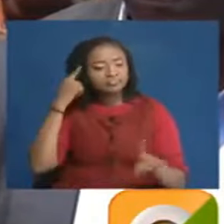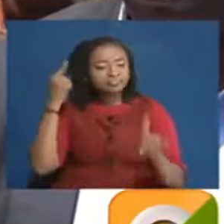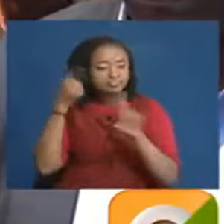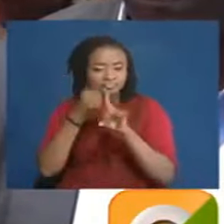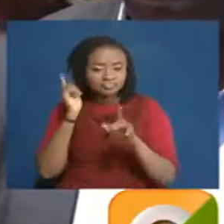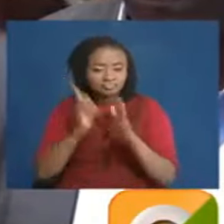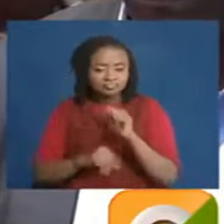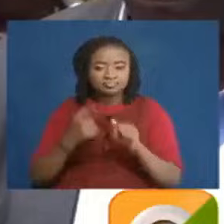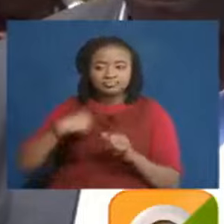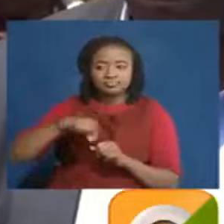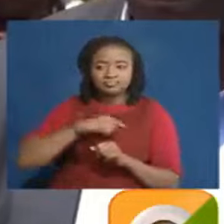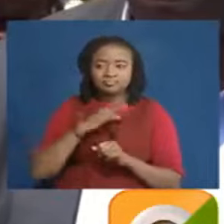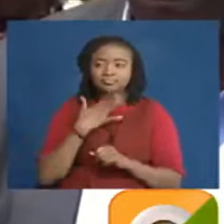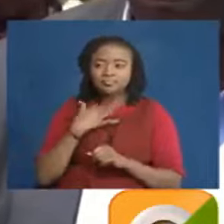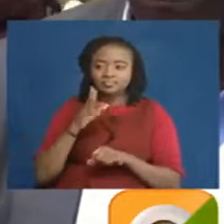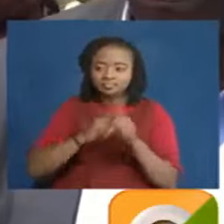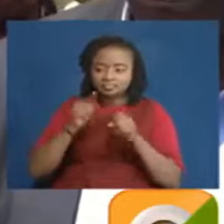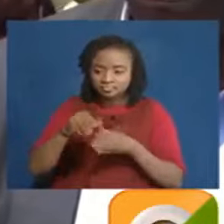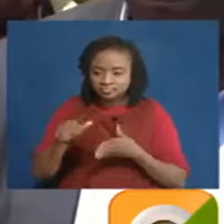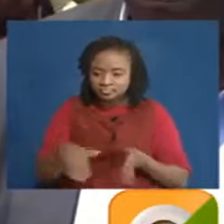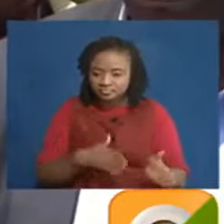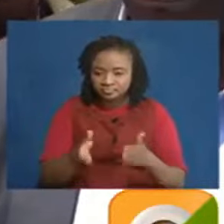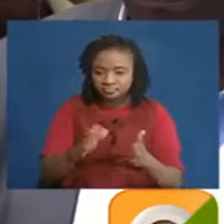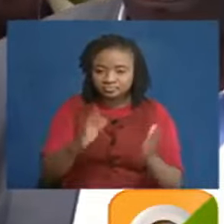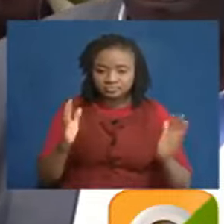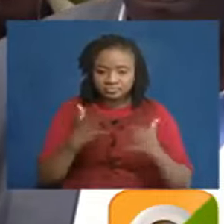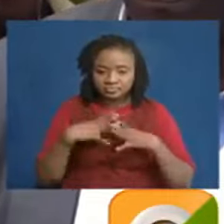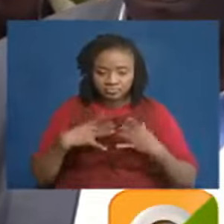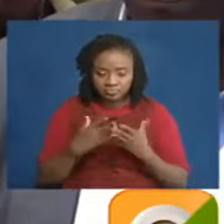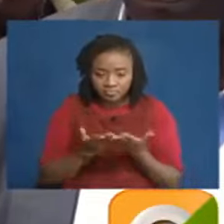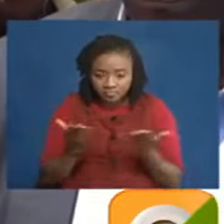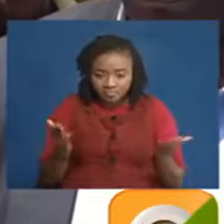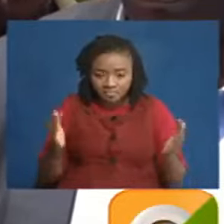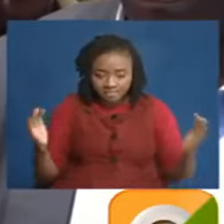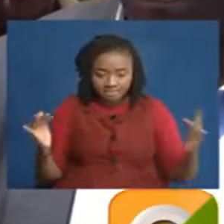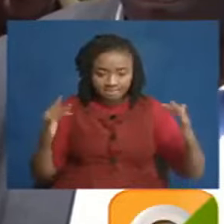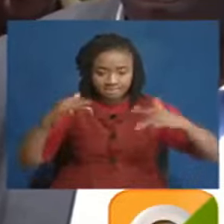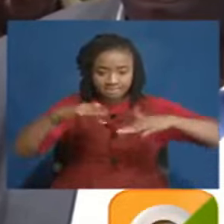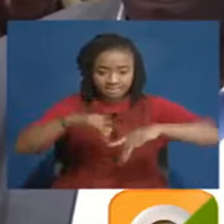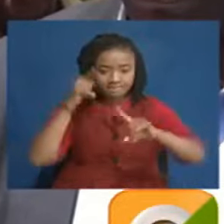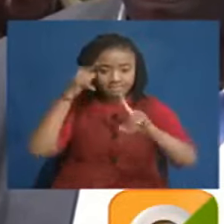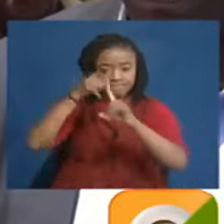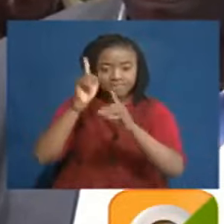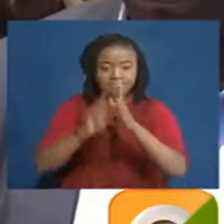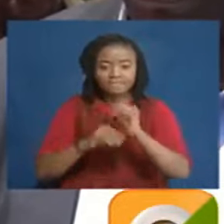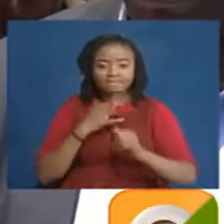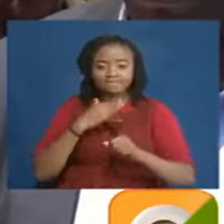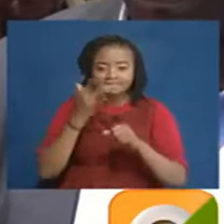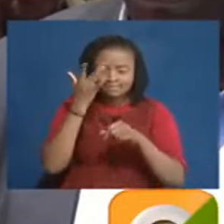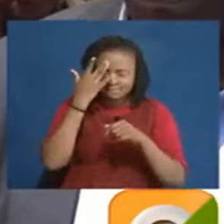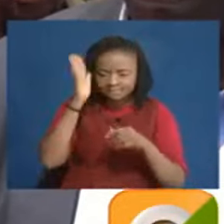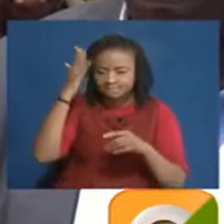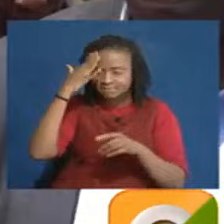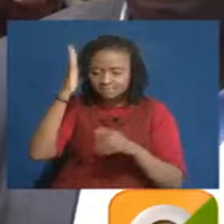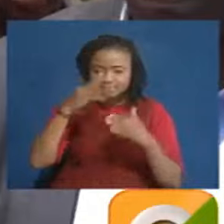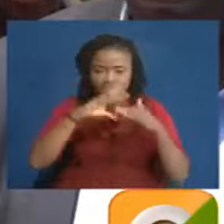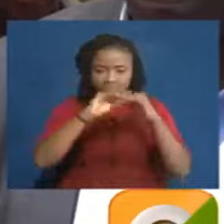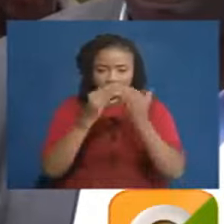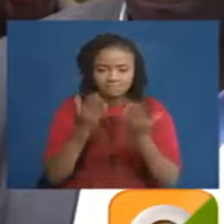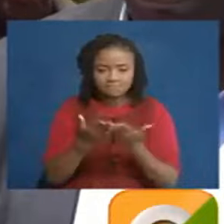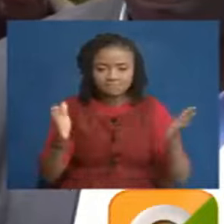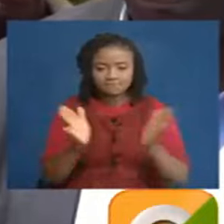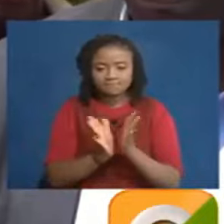actually take advantage of the gathering that is here so that we can sensitize members of the public